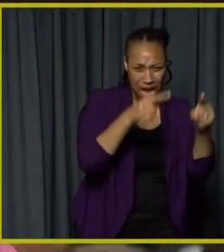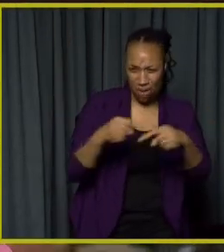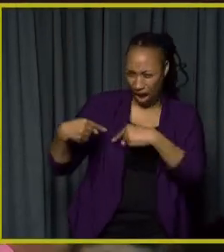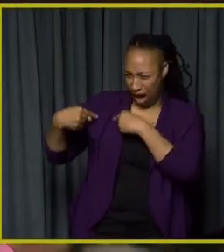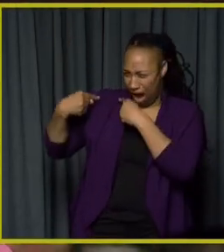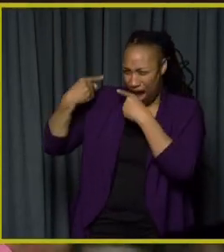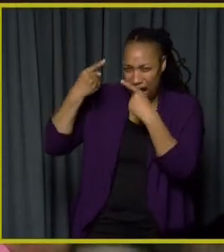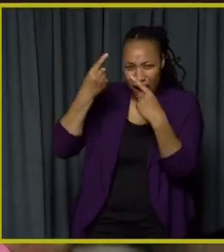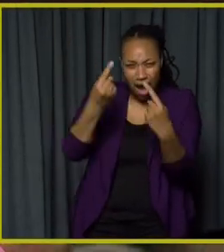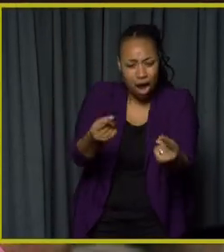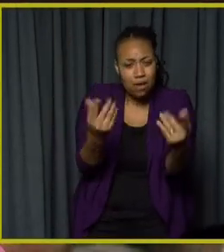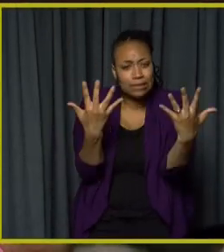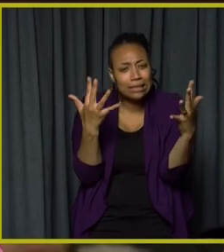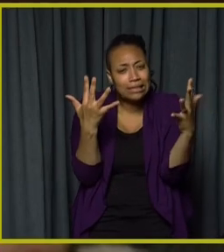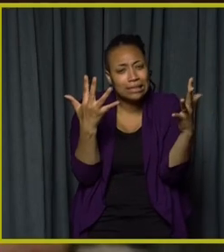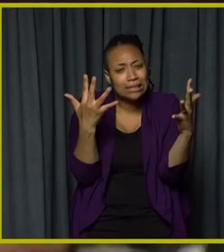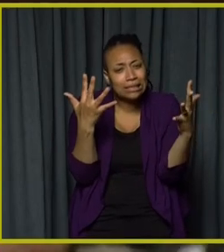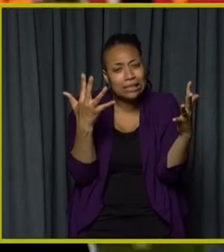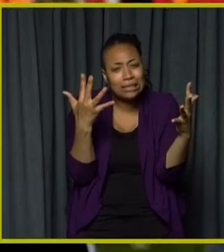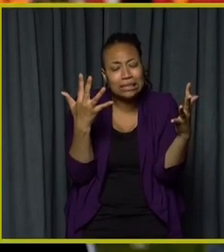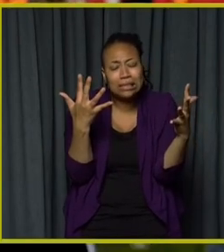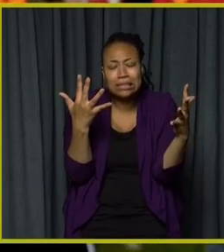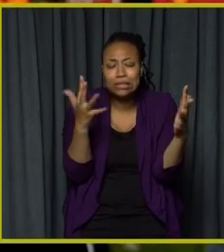be silent anymore.